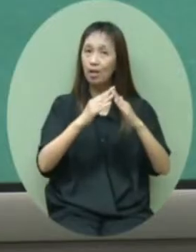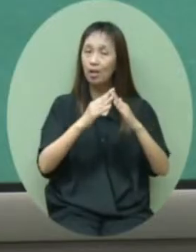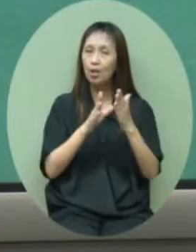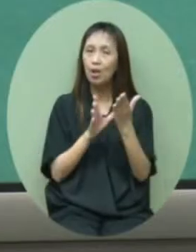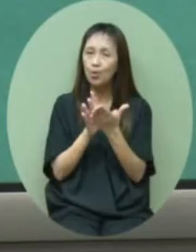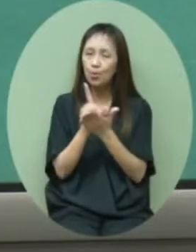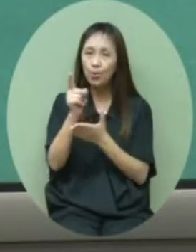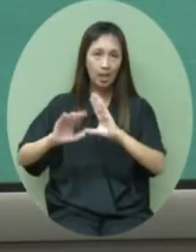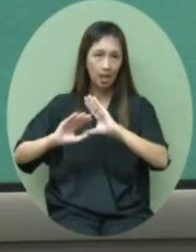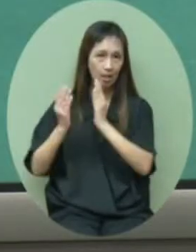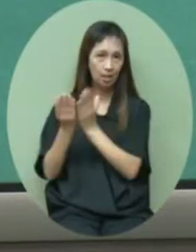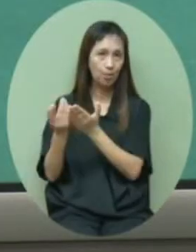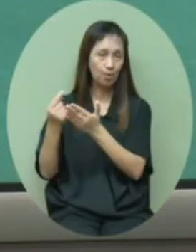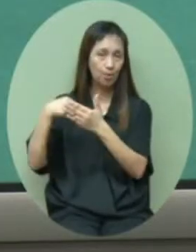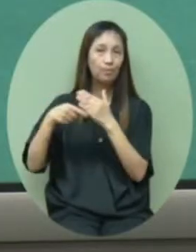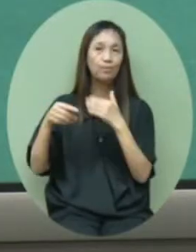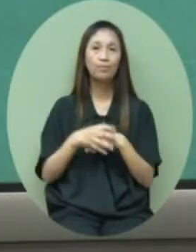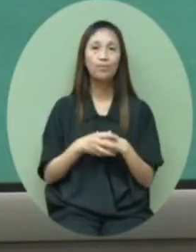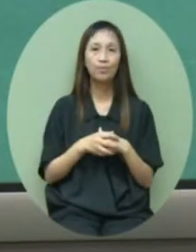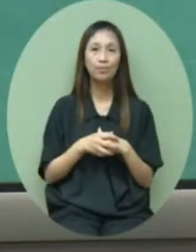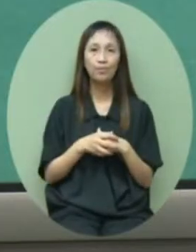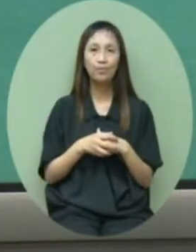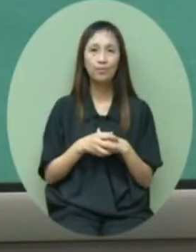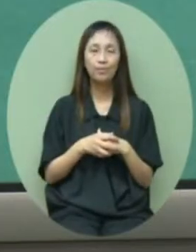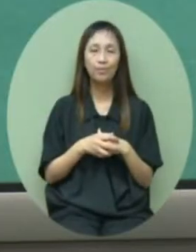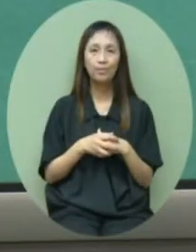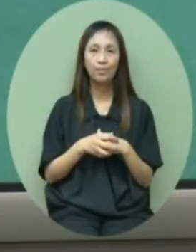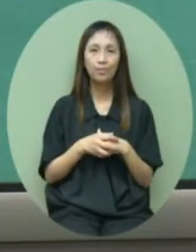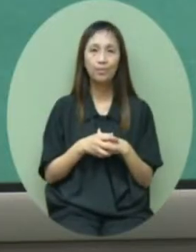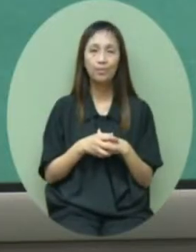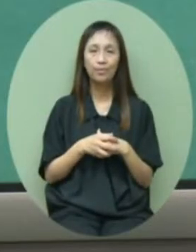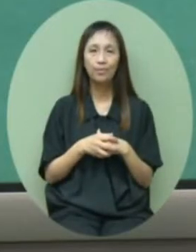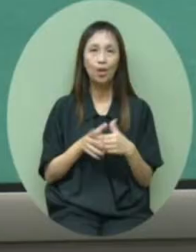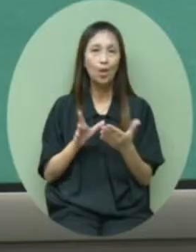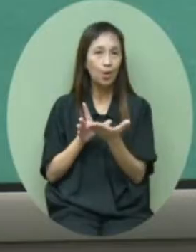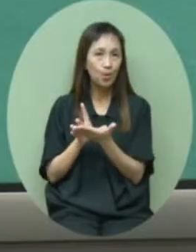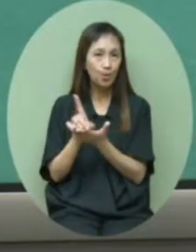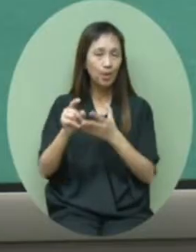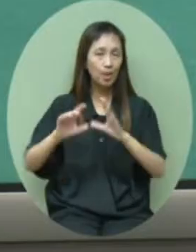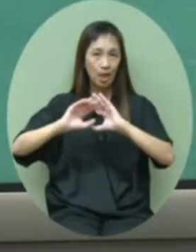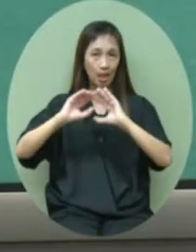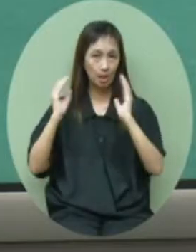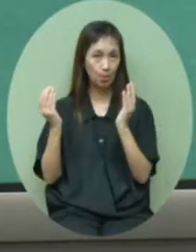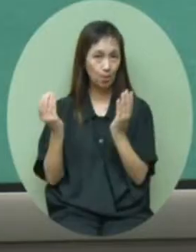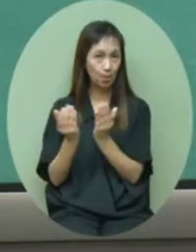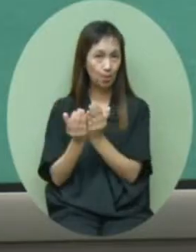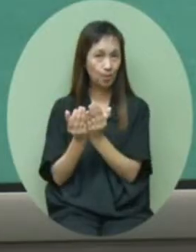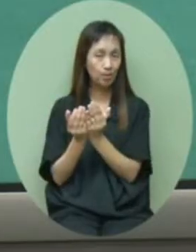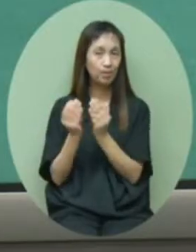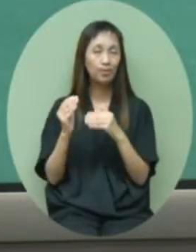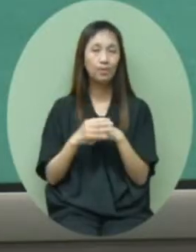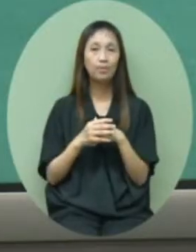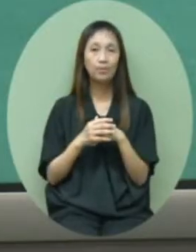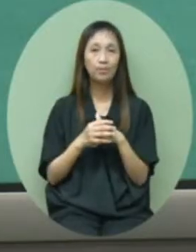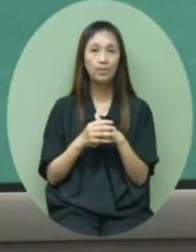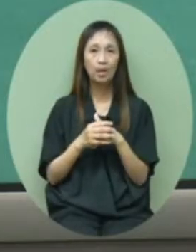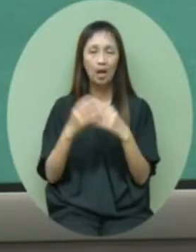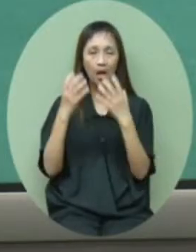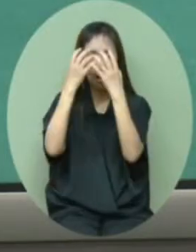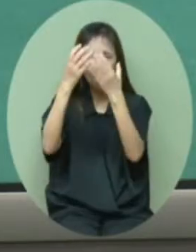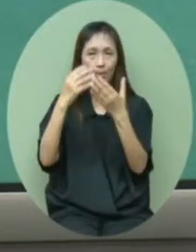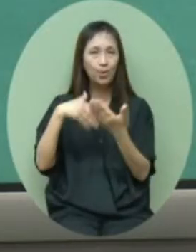overall situation and the different areas, strengths and potentials, to